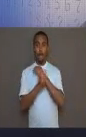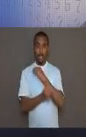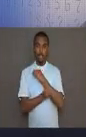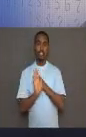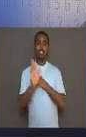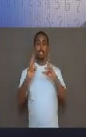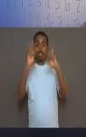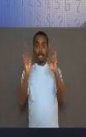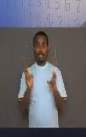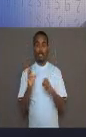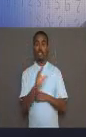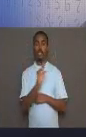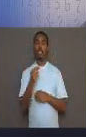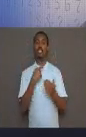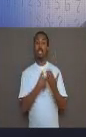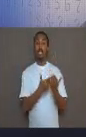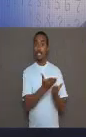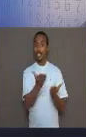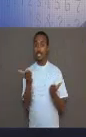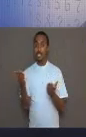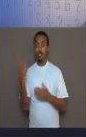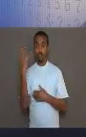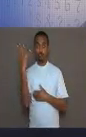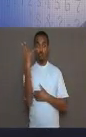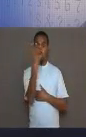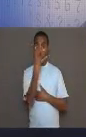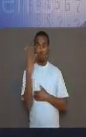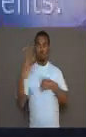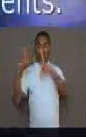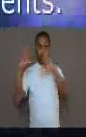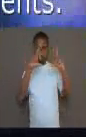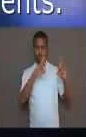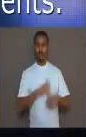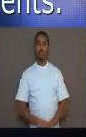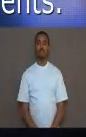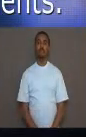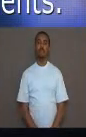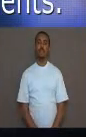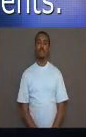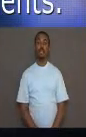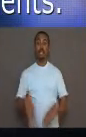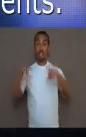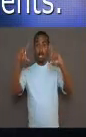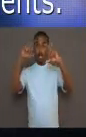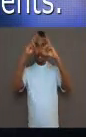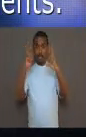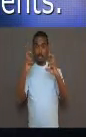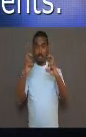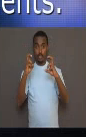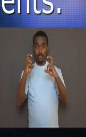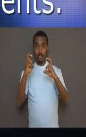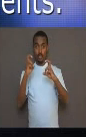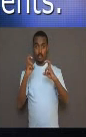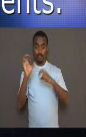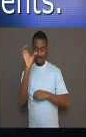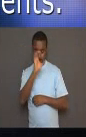its title and these 4 photographs. The title,